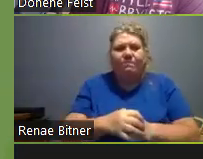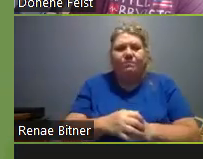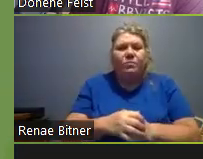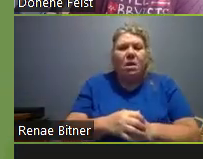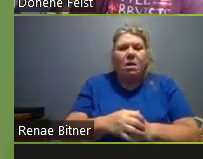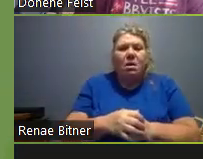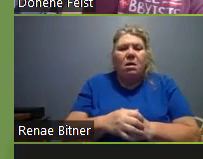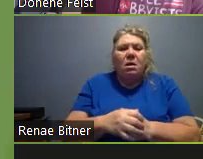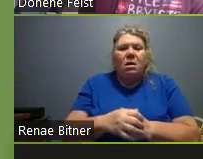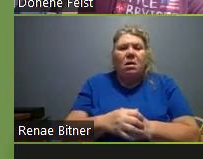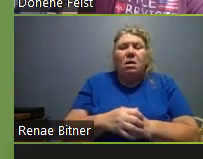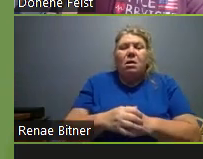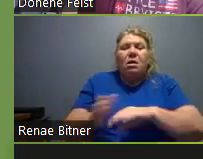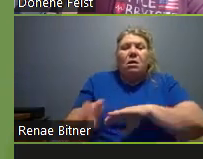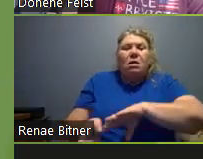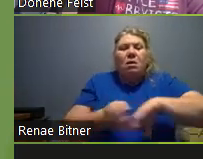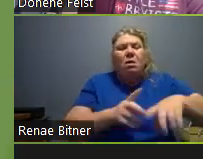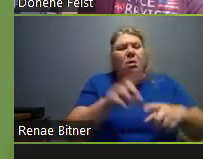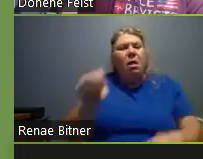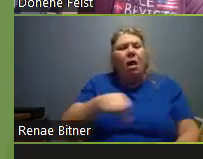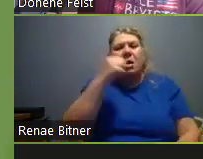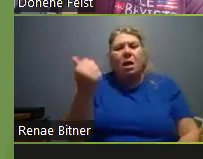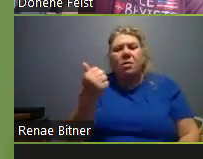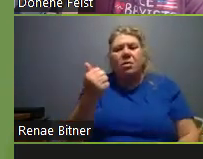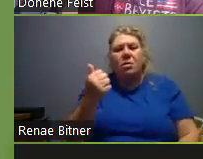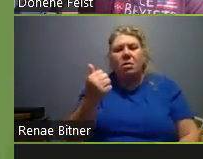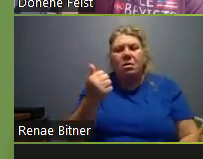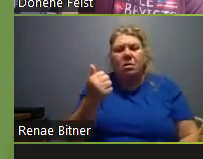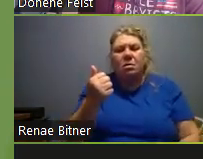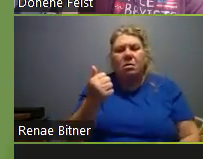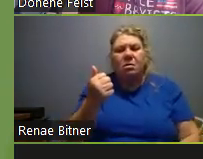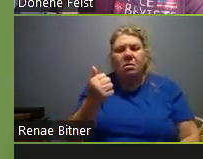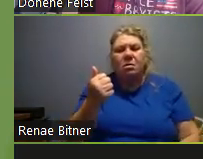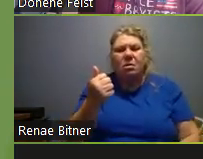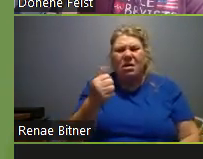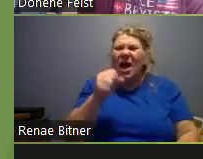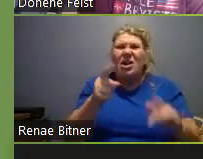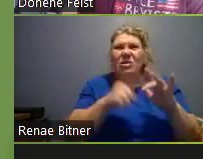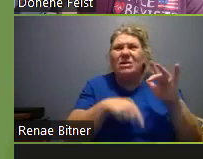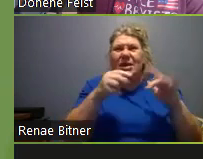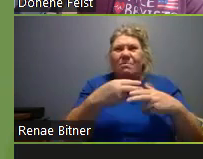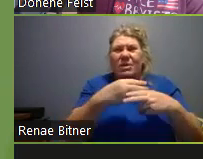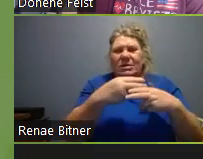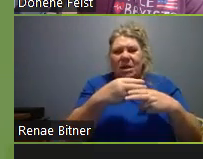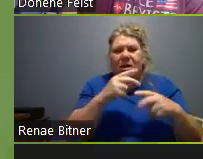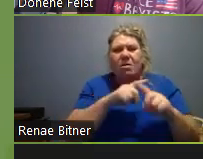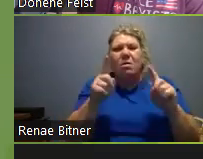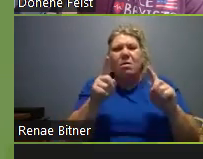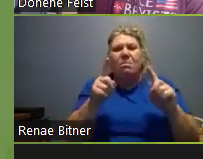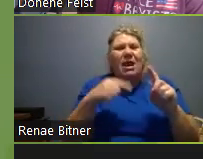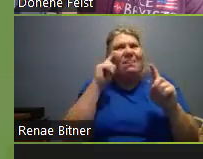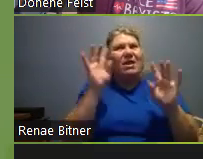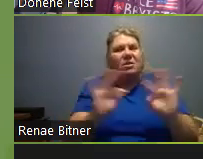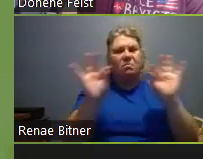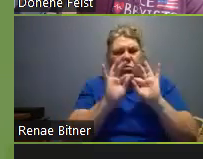So another, I guess I could skip this slide, but I think it's important